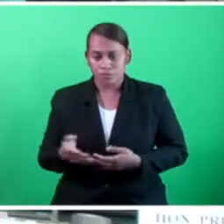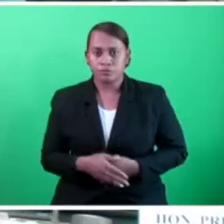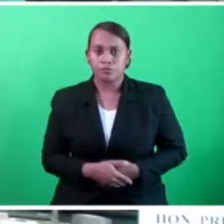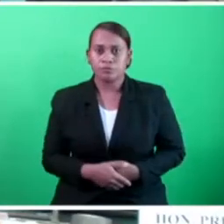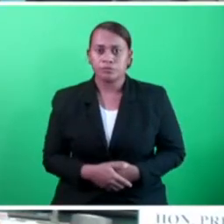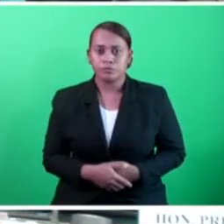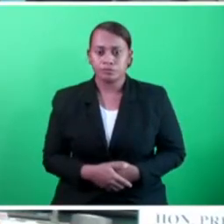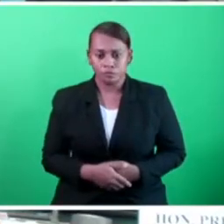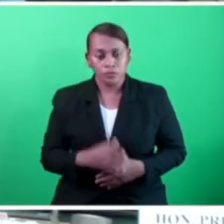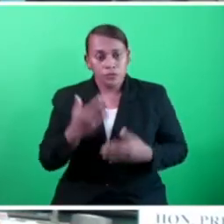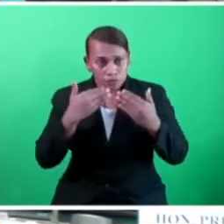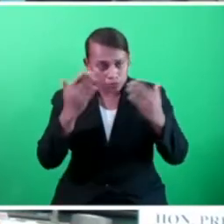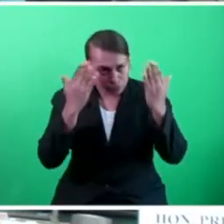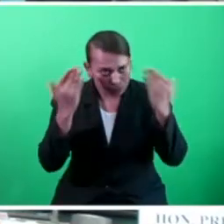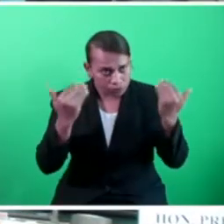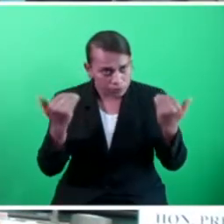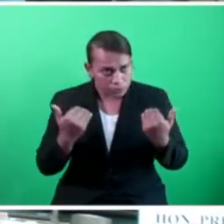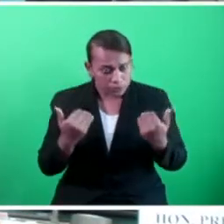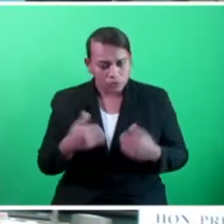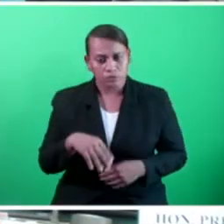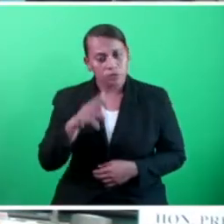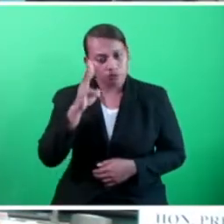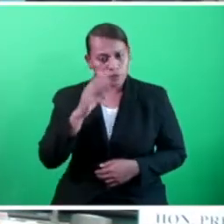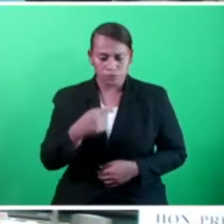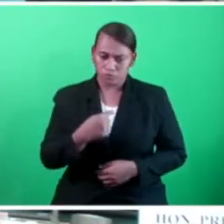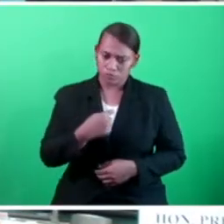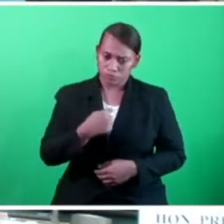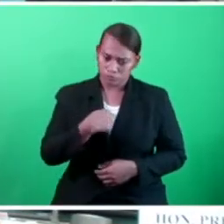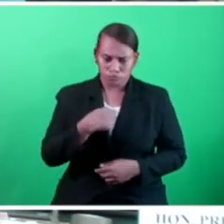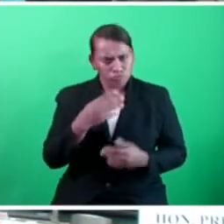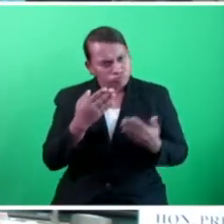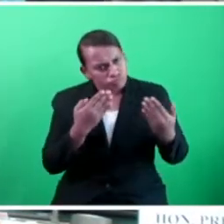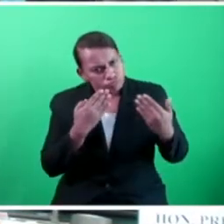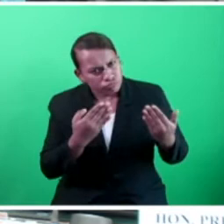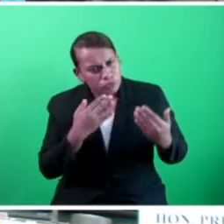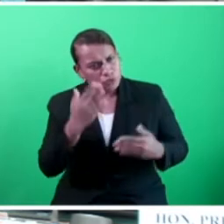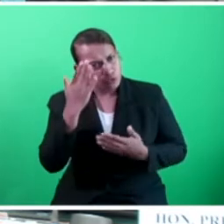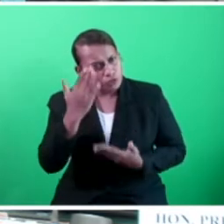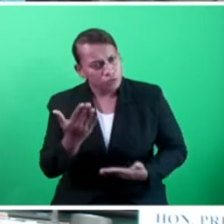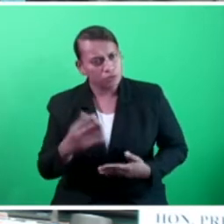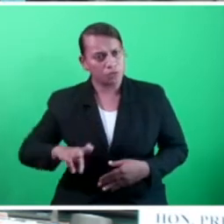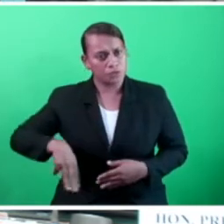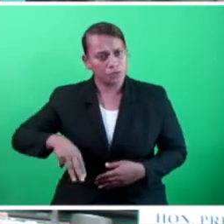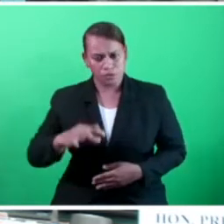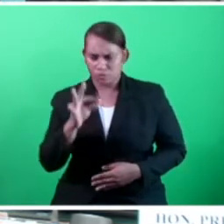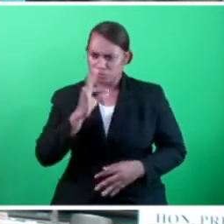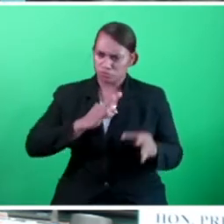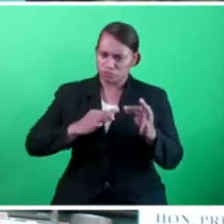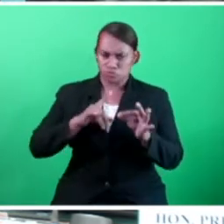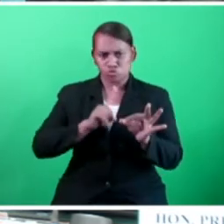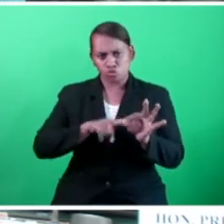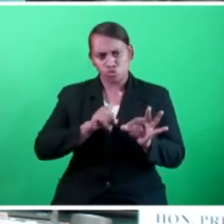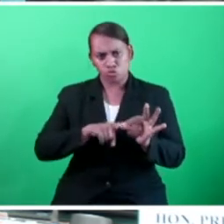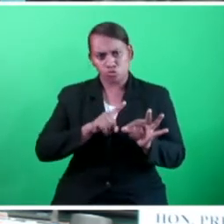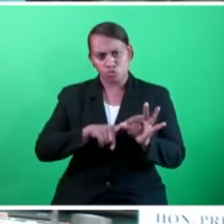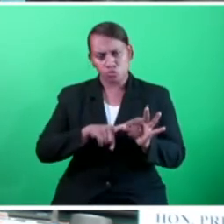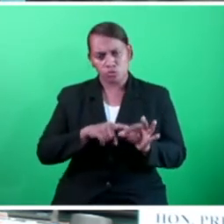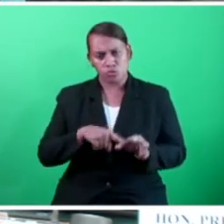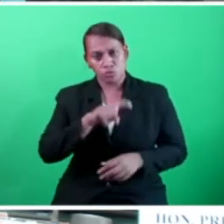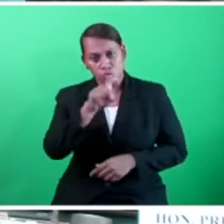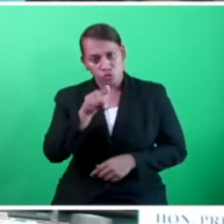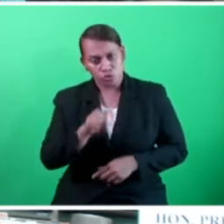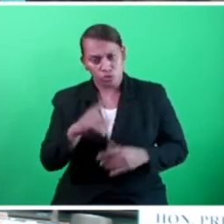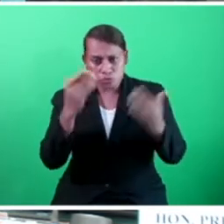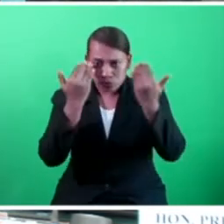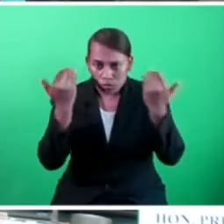Thank you, Mr. Speaker. I wish to thank the Honourable Member, Honourable Prakash, for asking this question. Mr. Speaker,